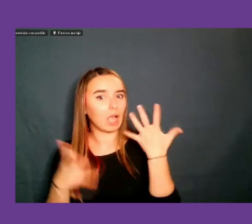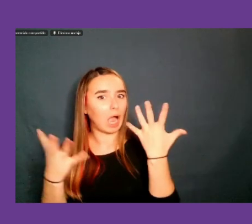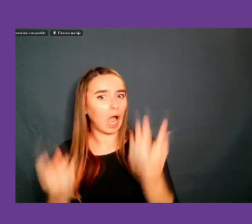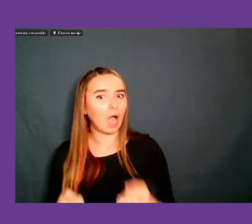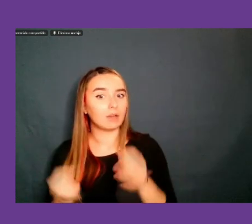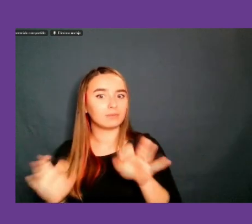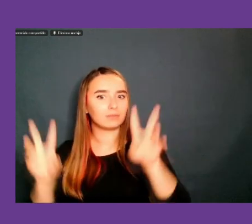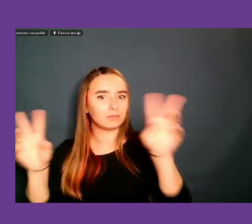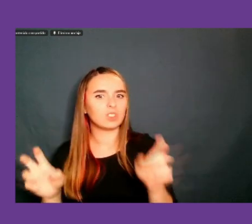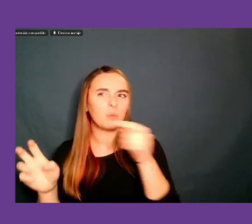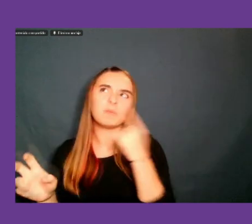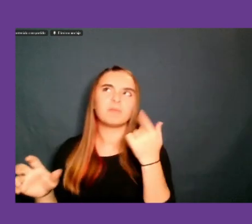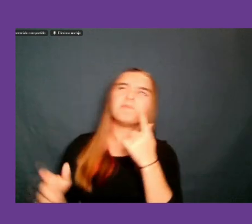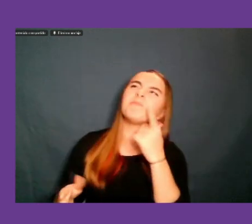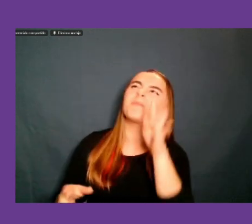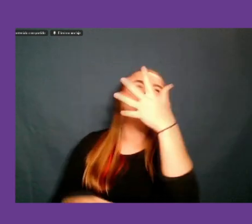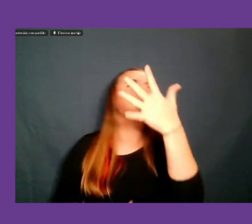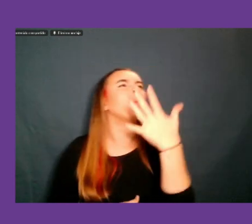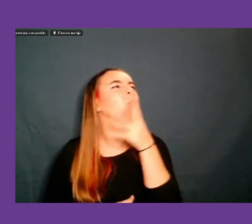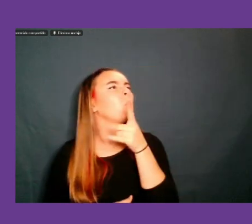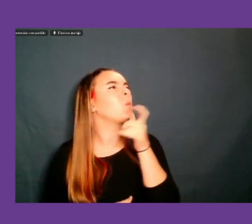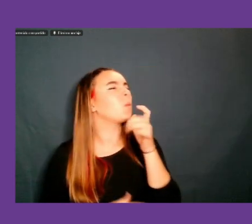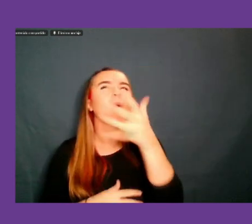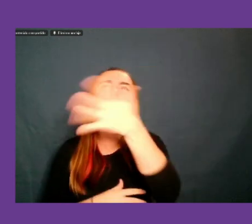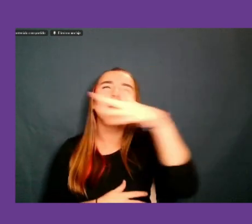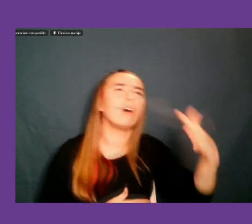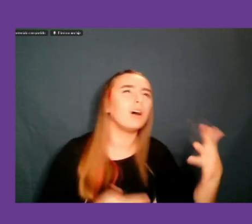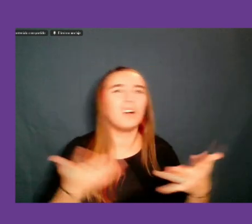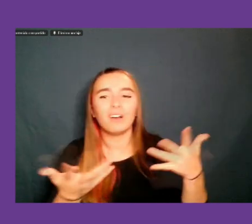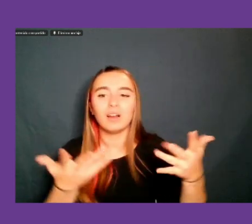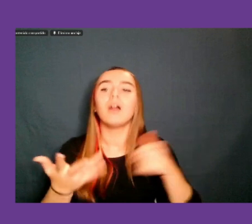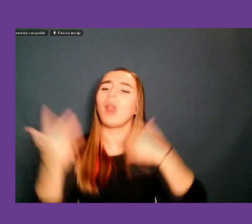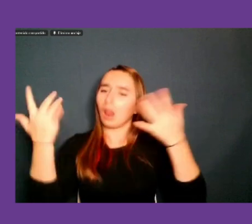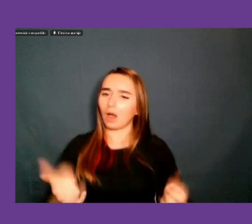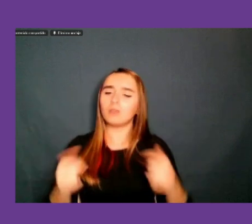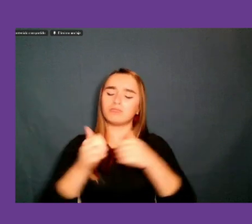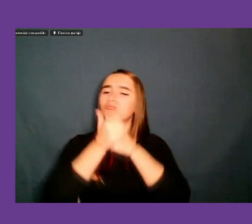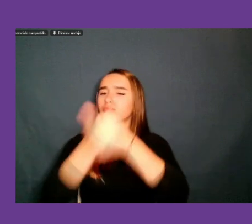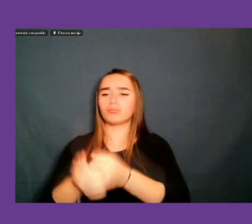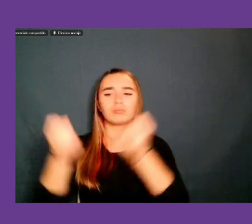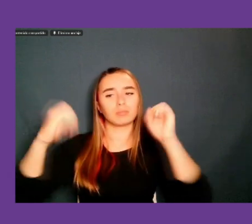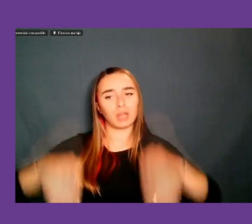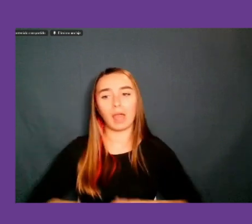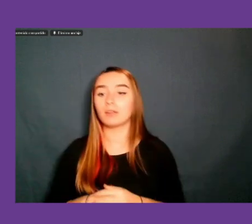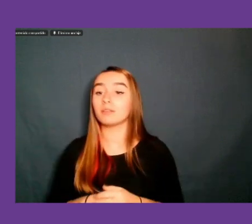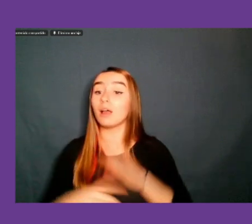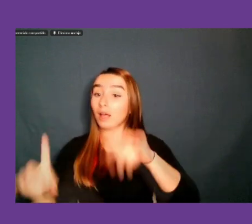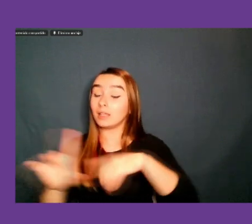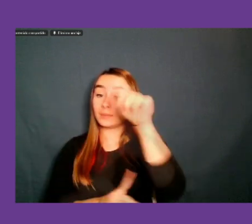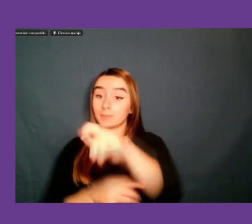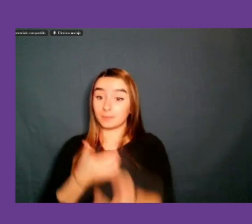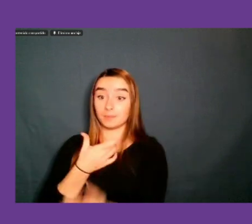That it wasn't very easy to follow from the outside. So now anyone can actually follow this, and any member of a standardization organization can